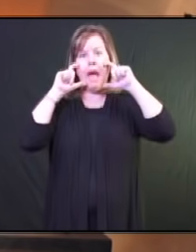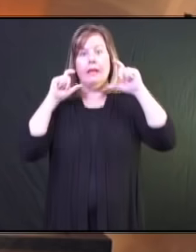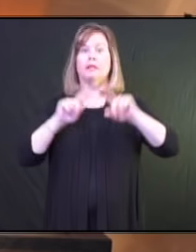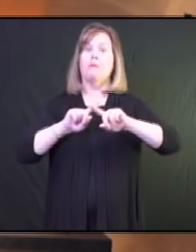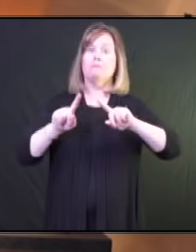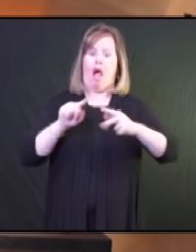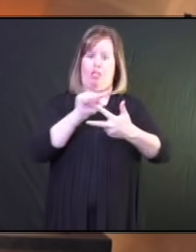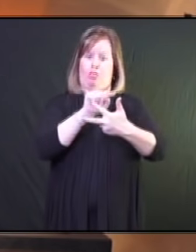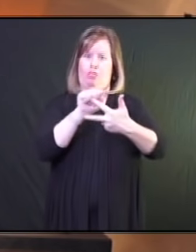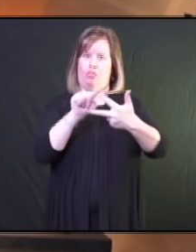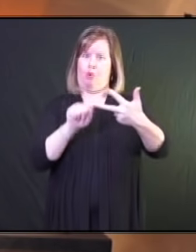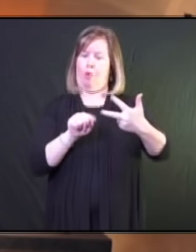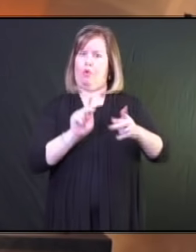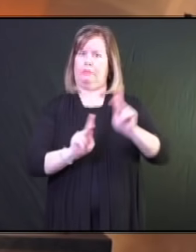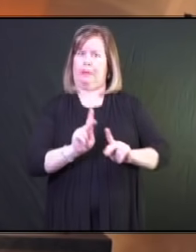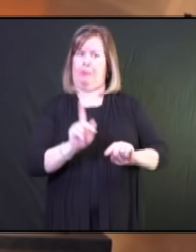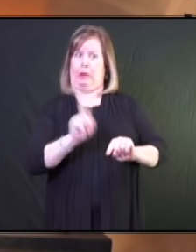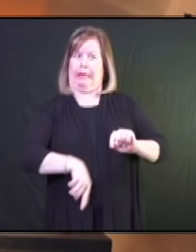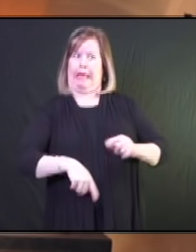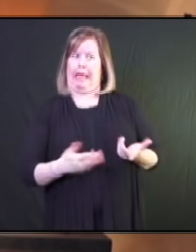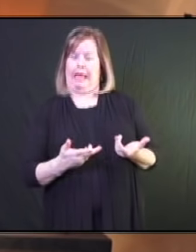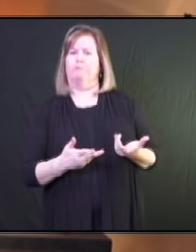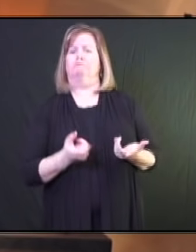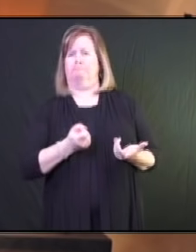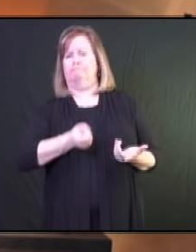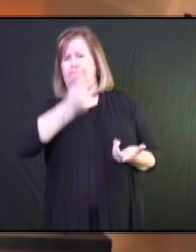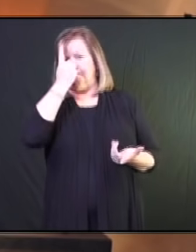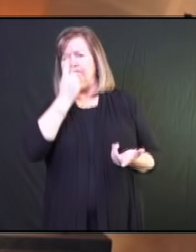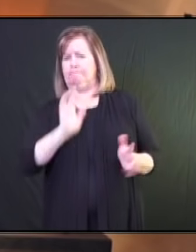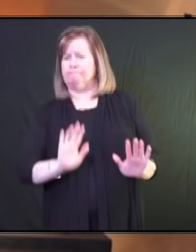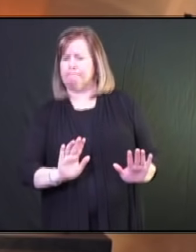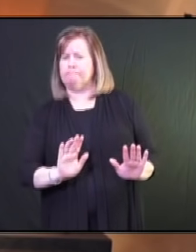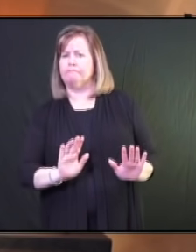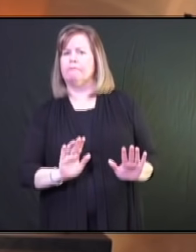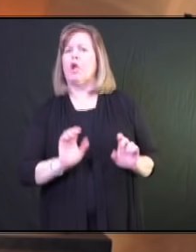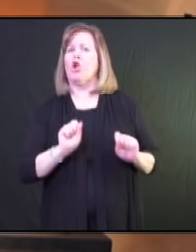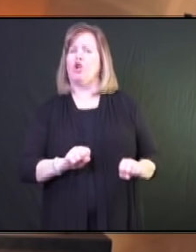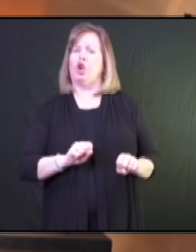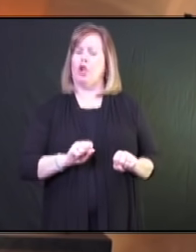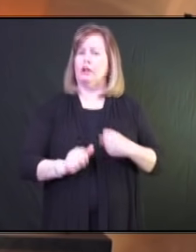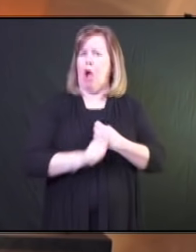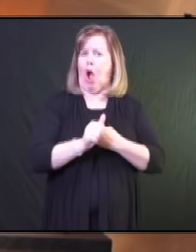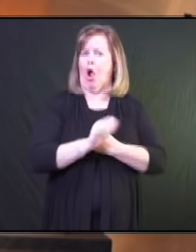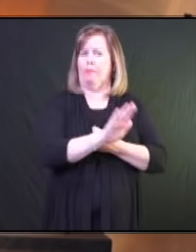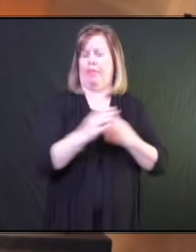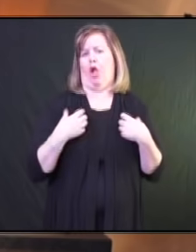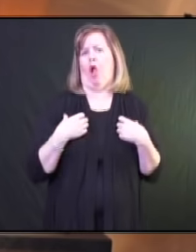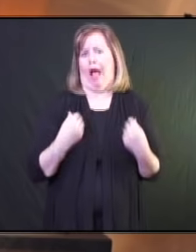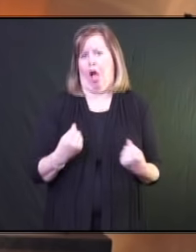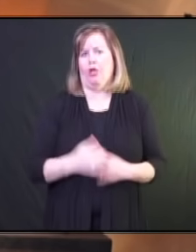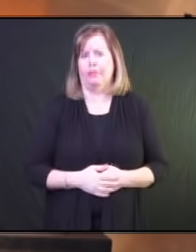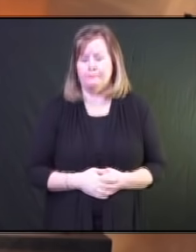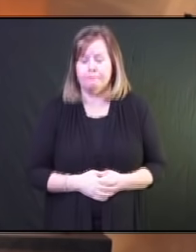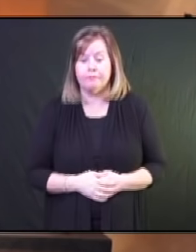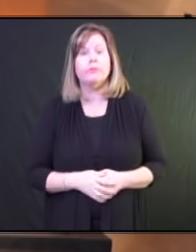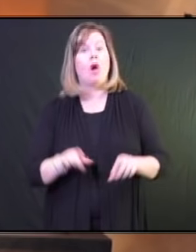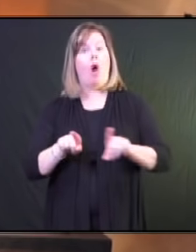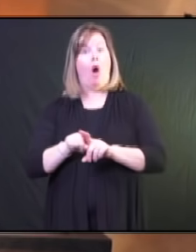any undue pressure on them to wear masks when it could harm their health. I also want to take a second to brag about my